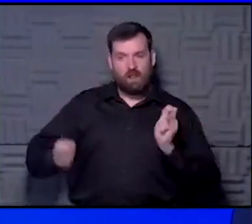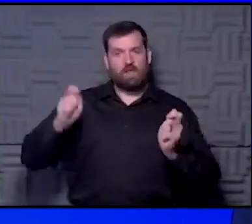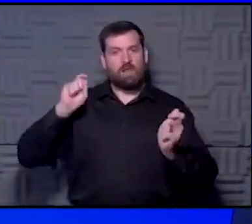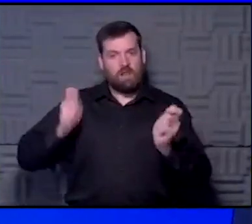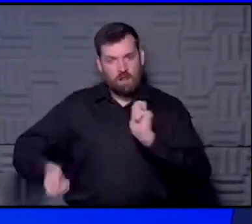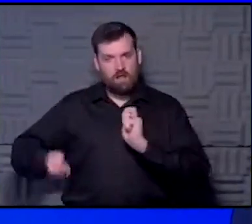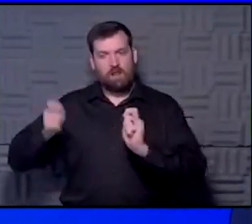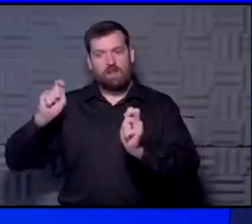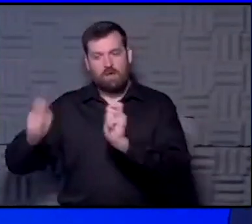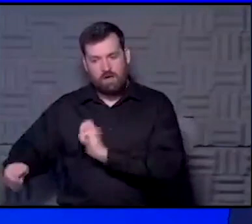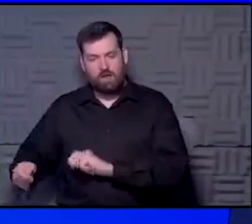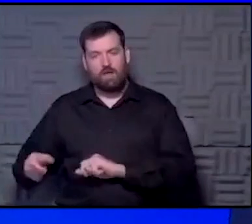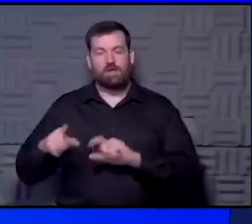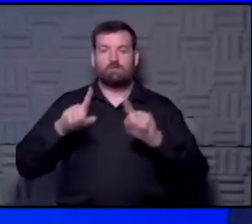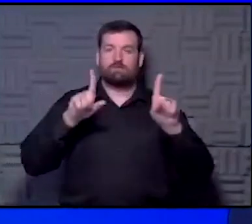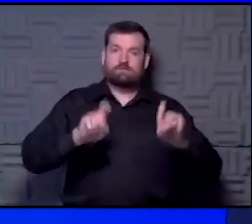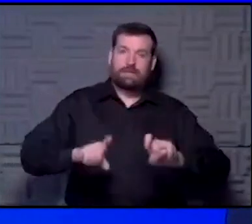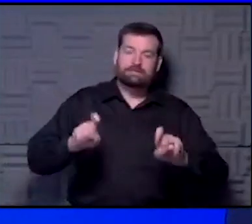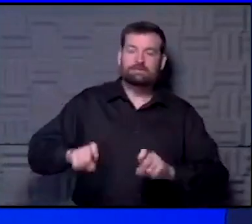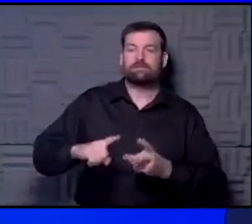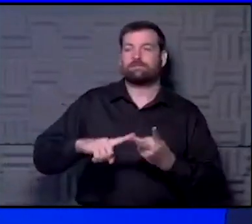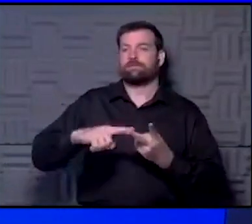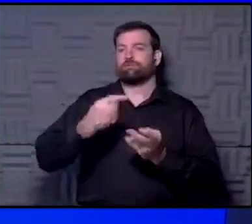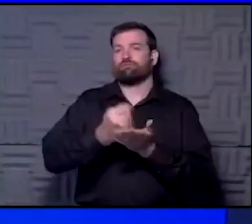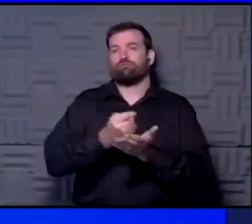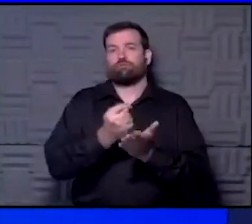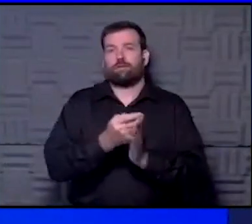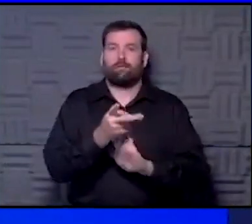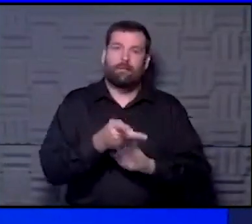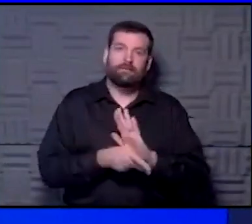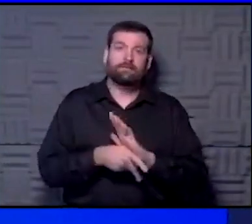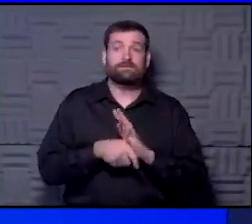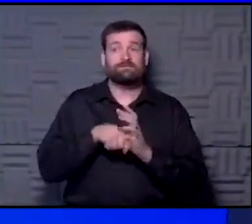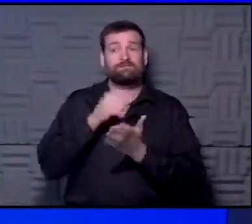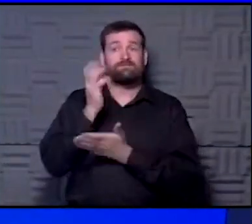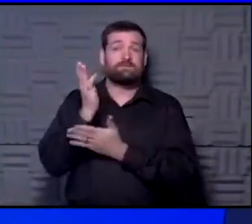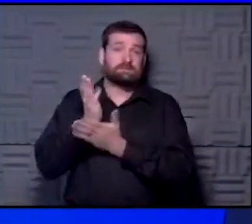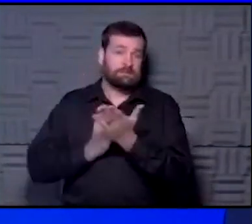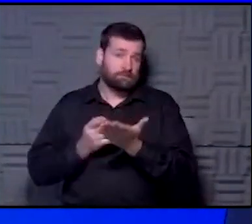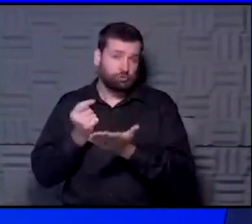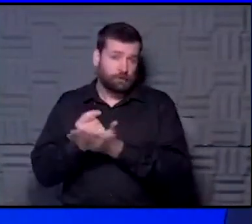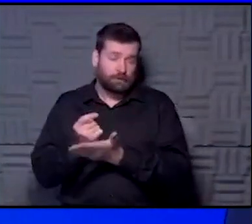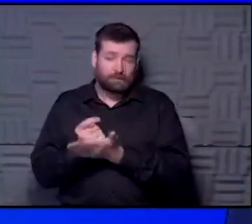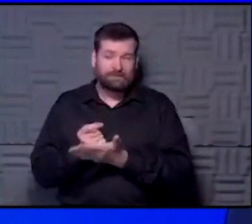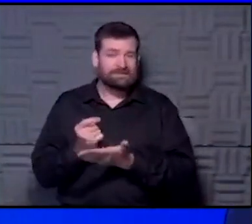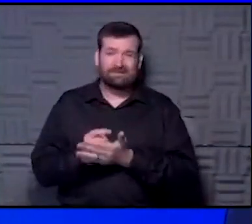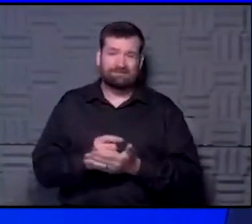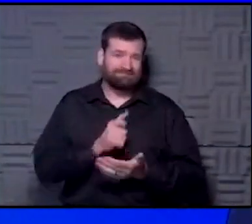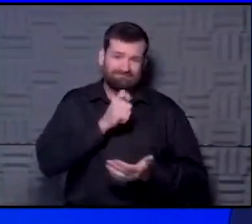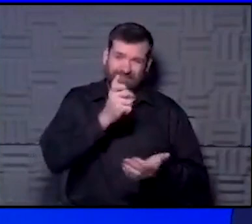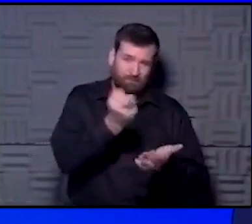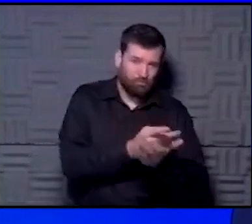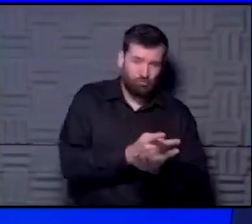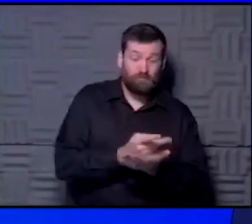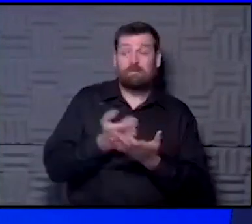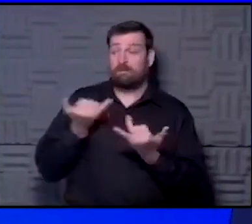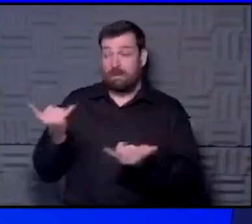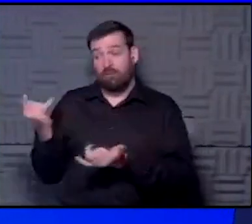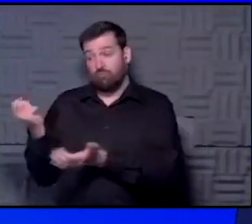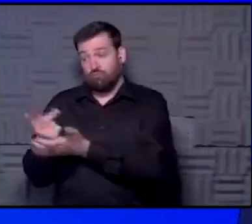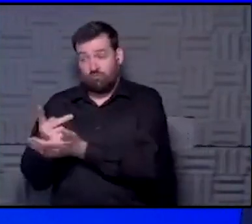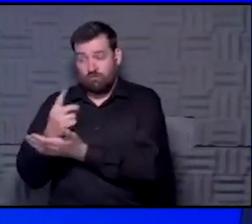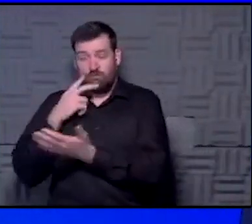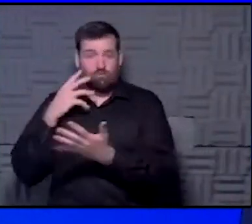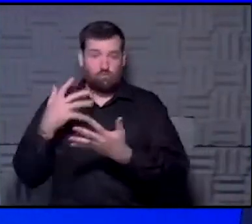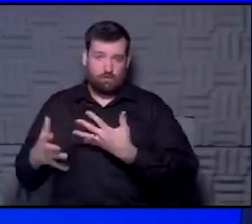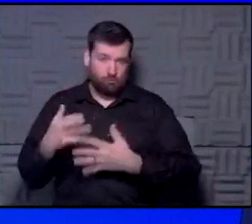in testing guidelines, in treatment guidelines, in certain treatments that were not going to be approved and now are approved for one reason or